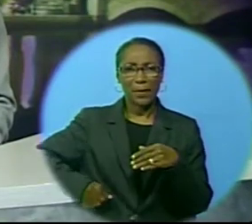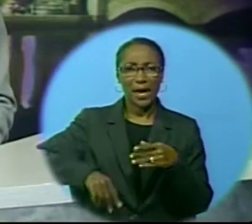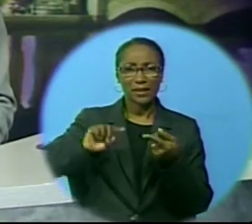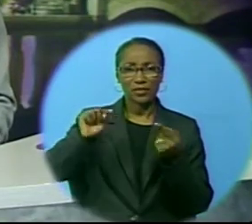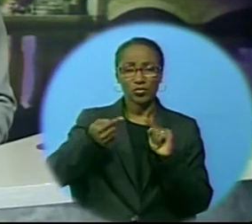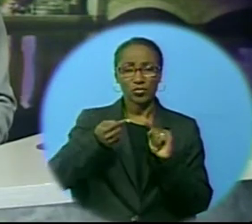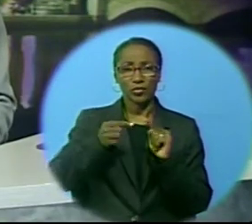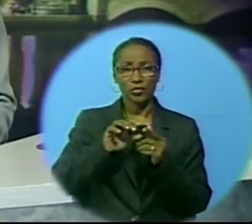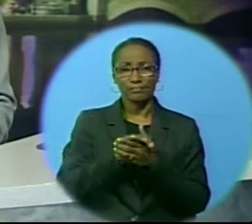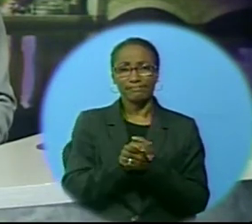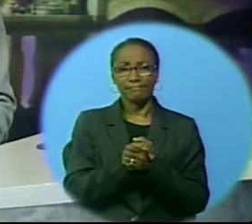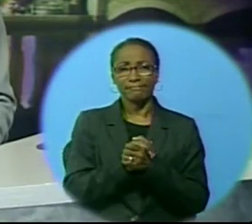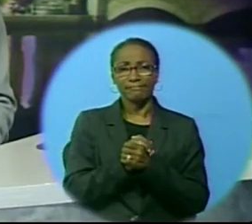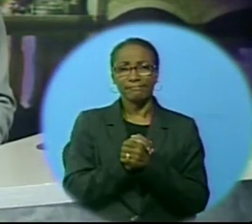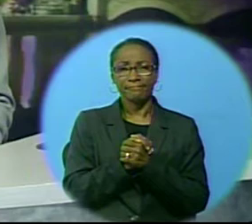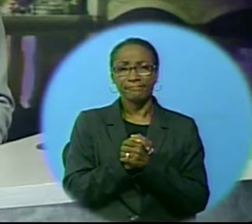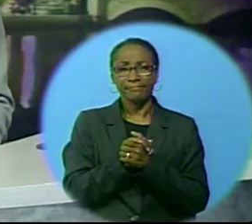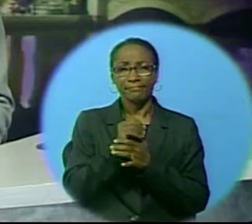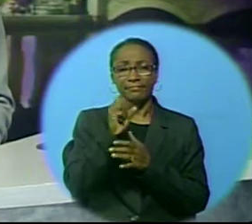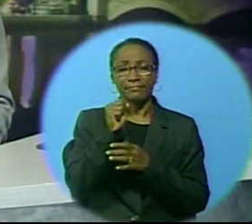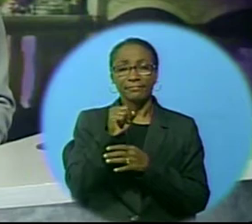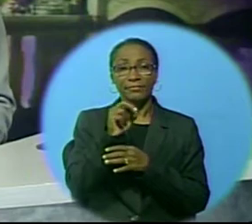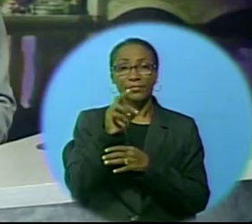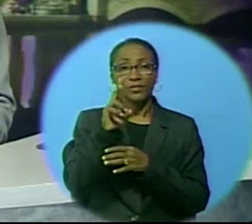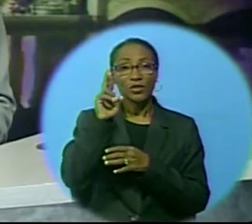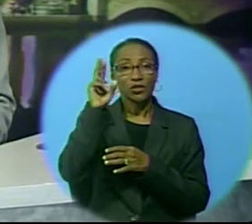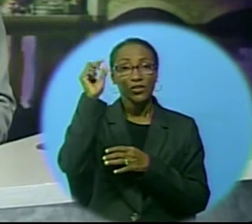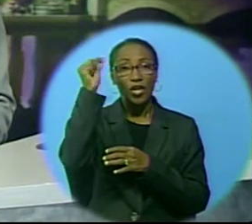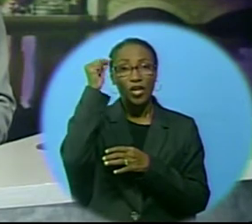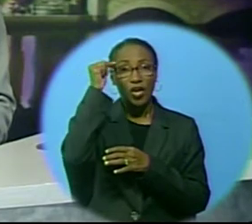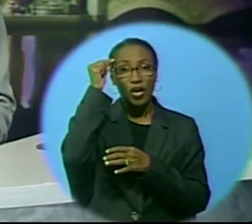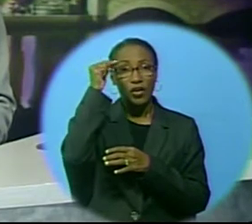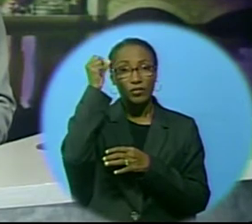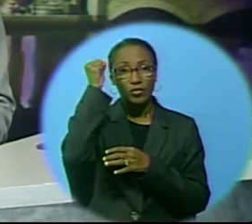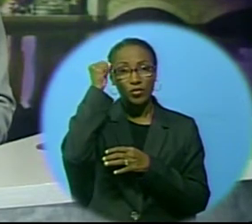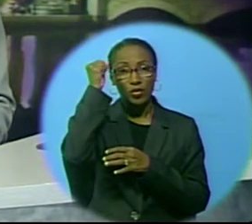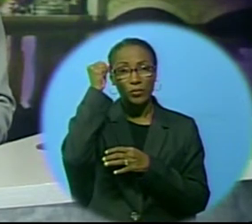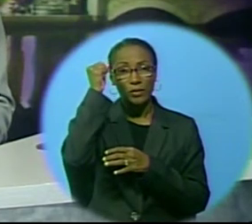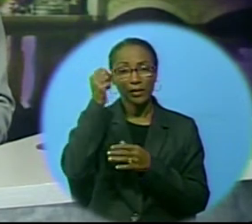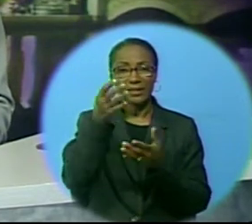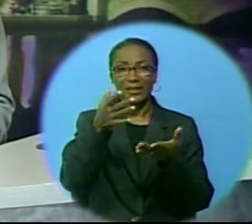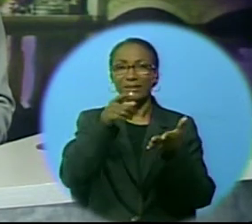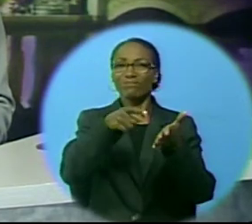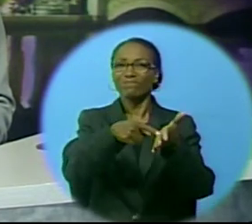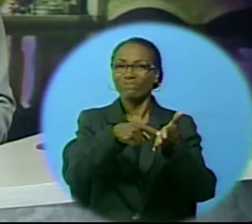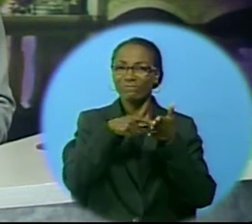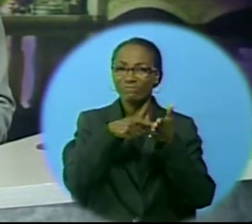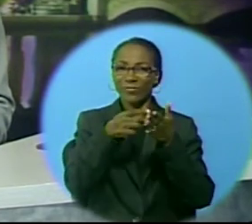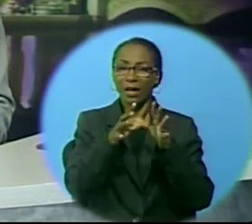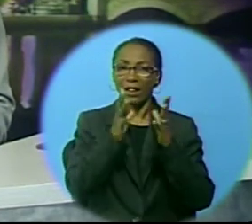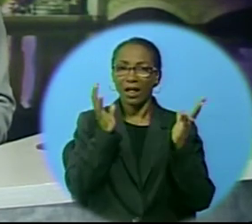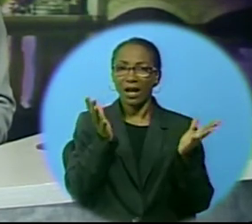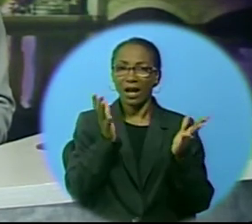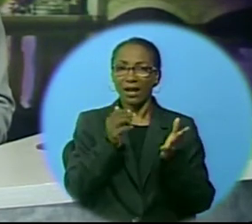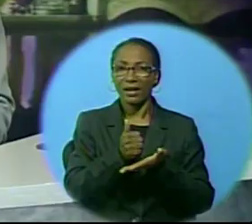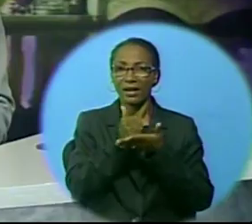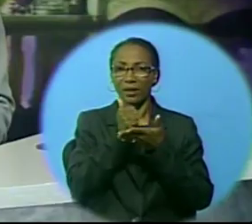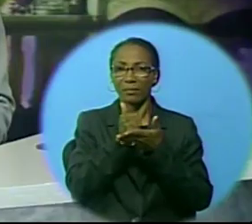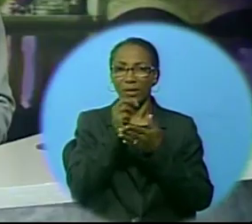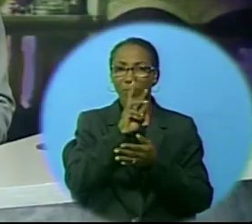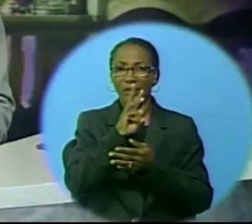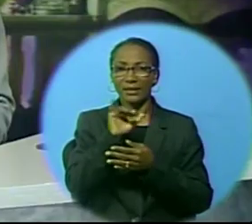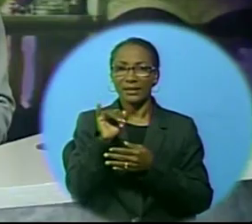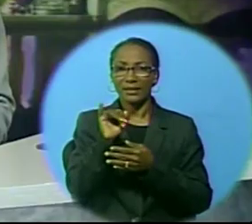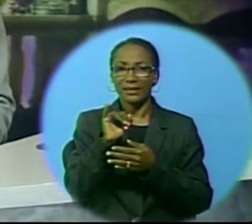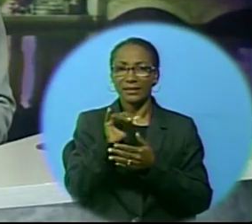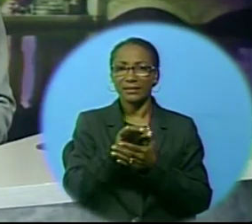well. Sir Garfield Sobers continues to be in great demand. Not only has he been assisting the West Indies and Barbados